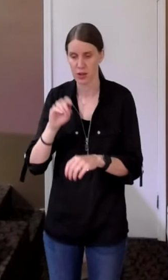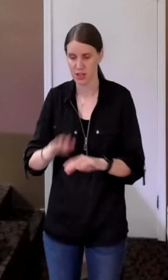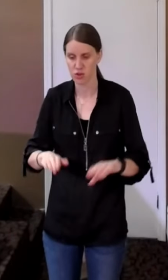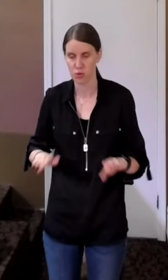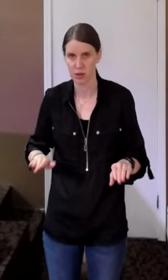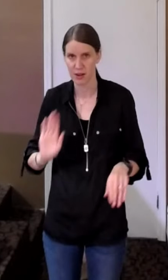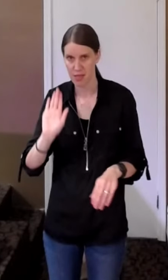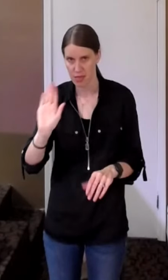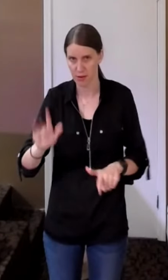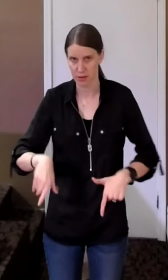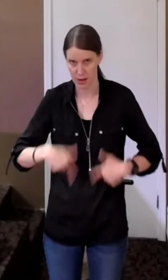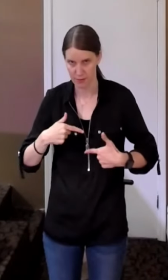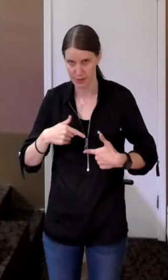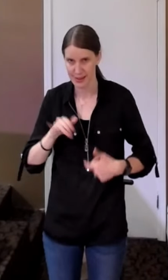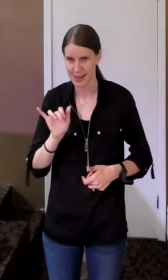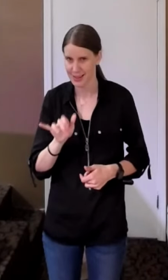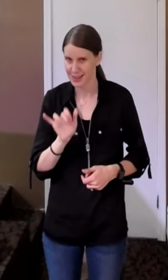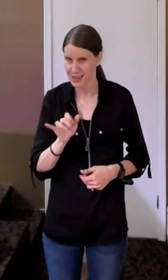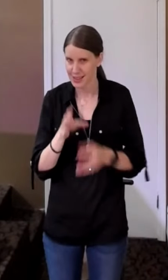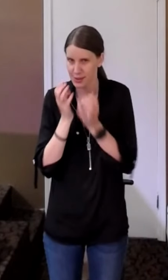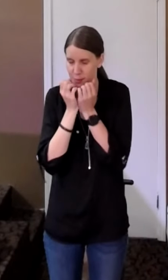That's what matters.